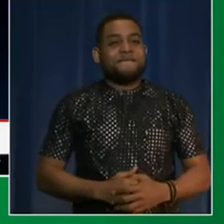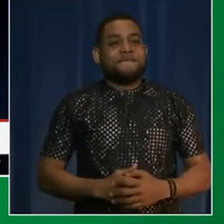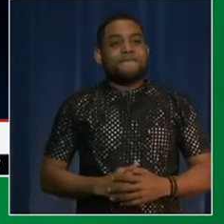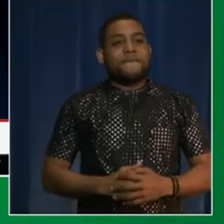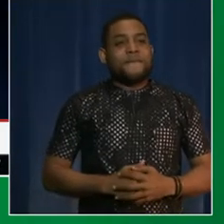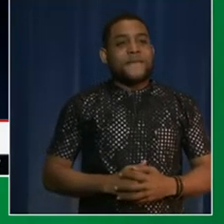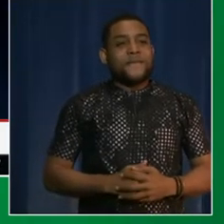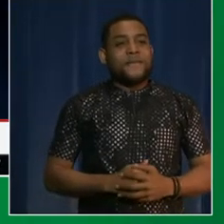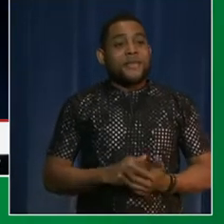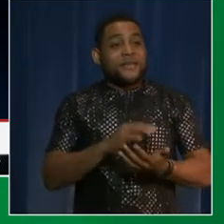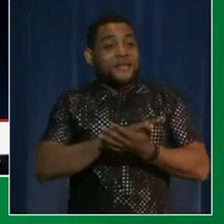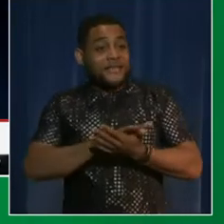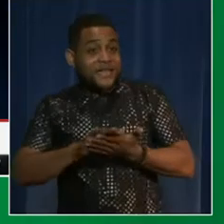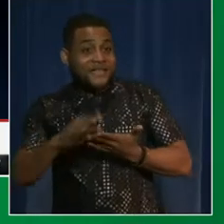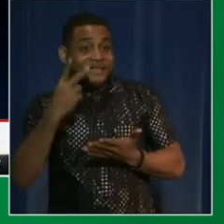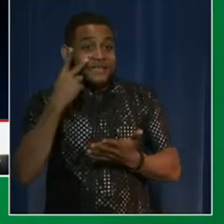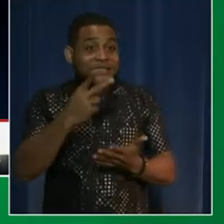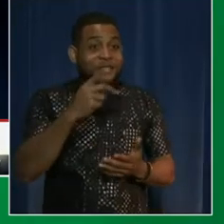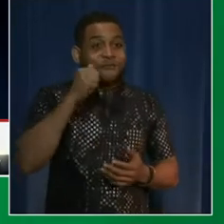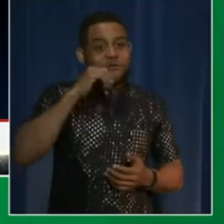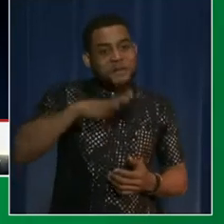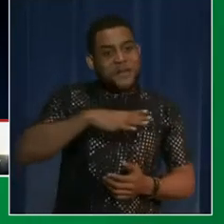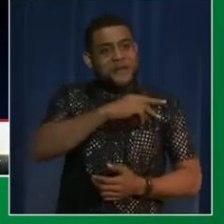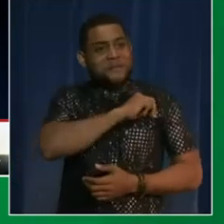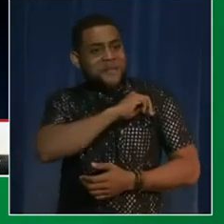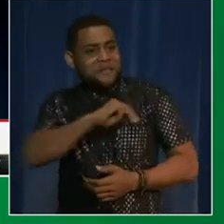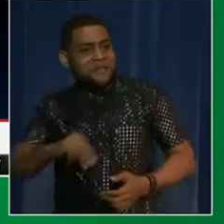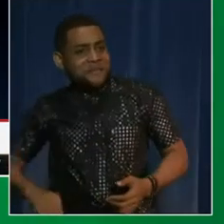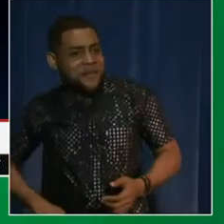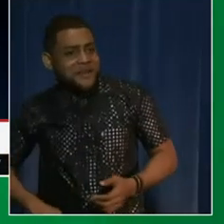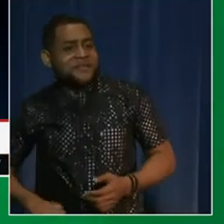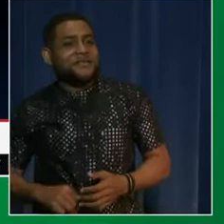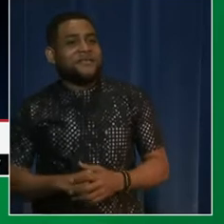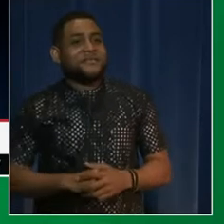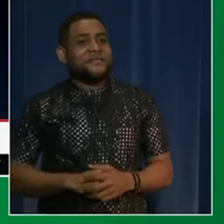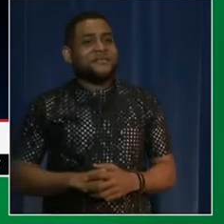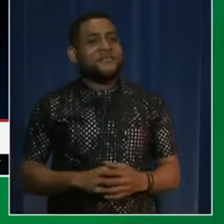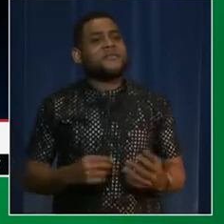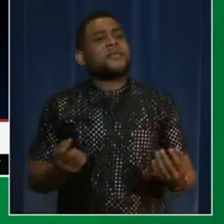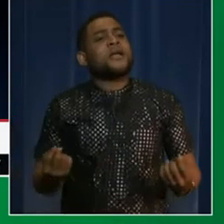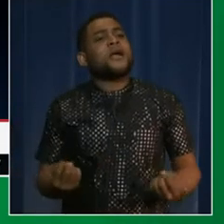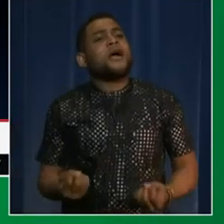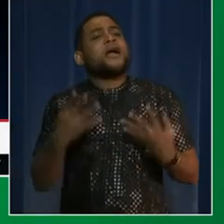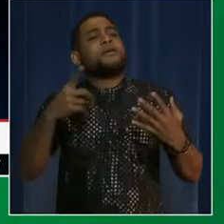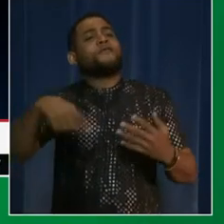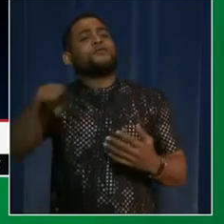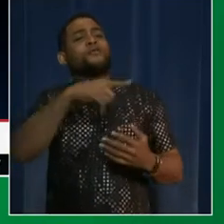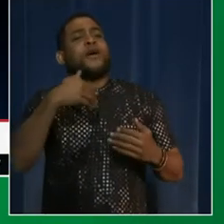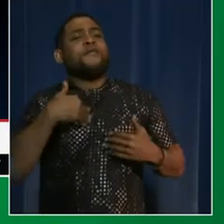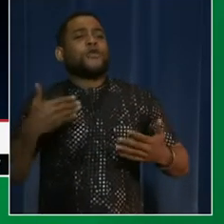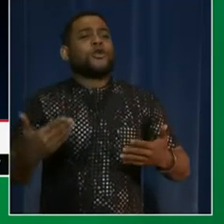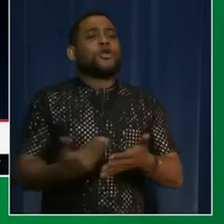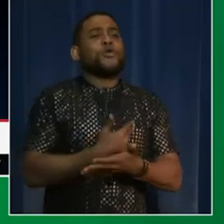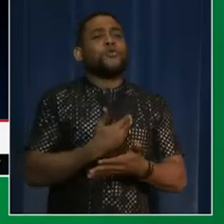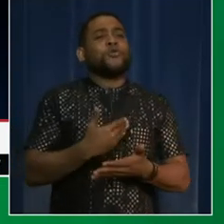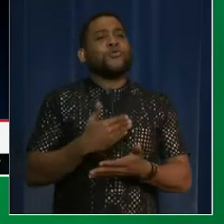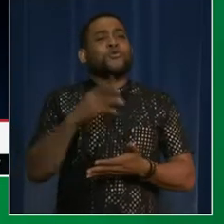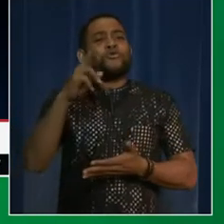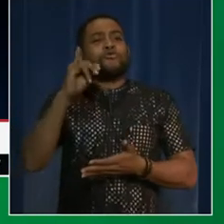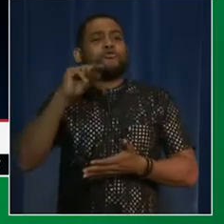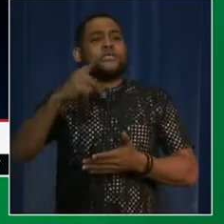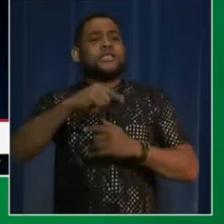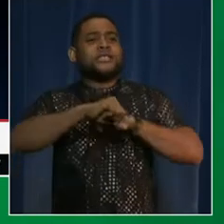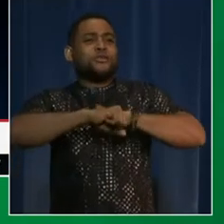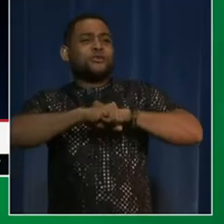Nice seeing you, Madam Mayor. How many people have the new Ring security system on their homes?